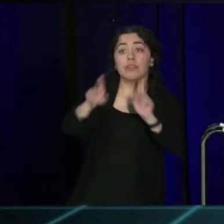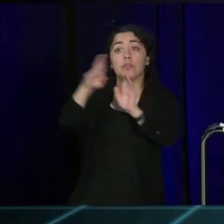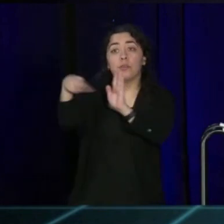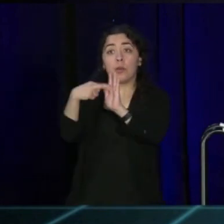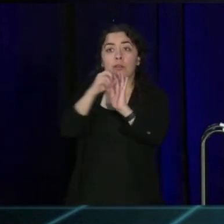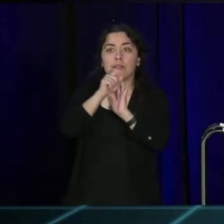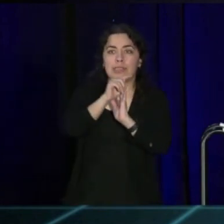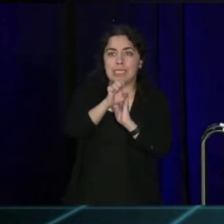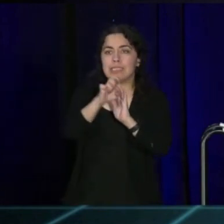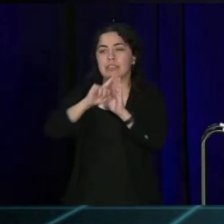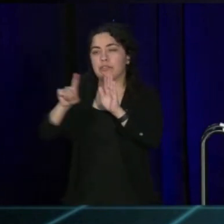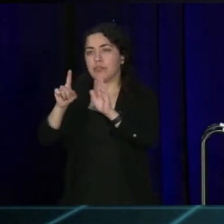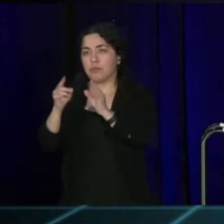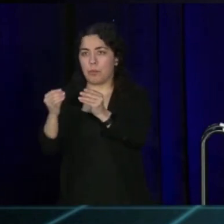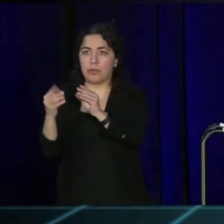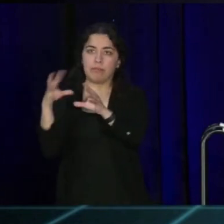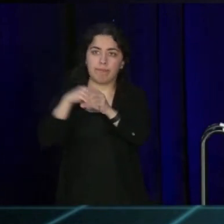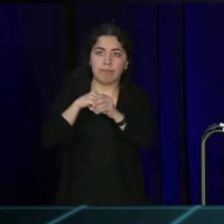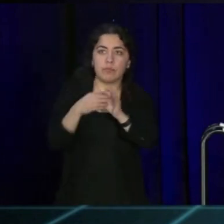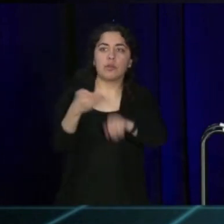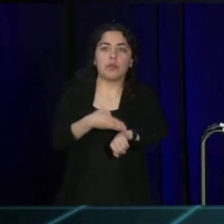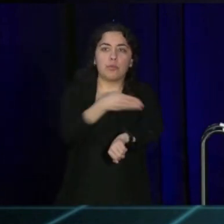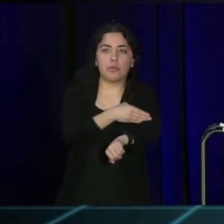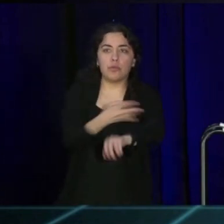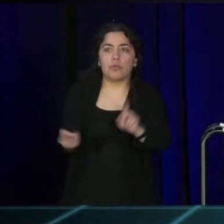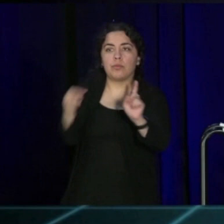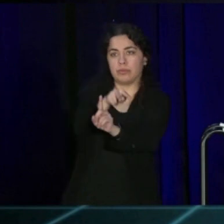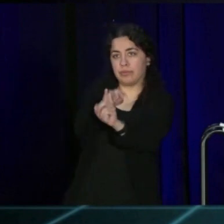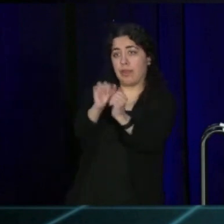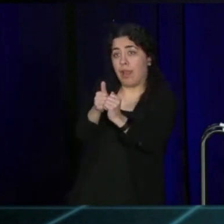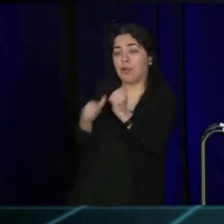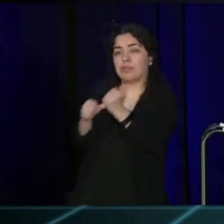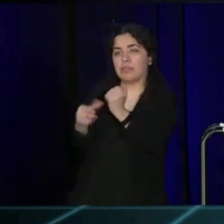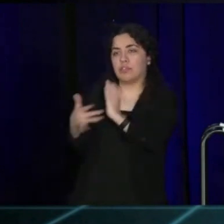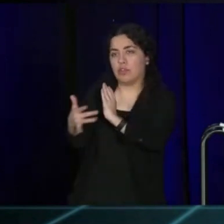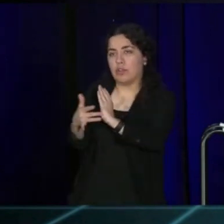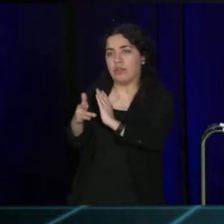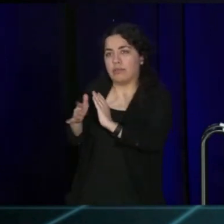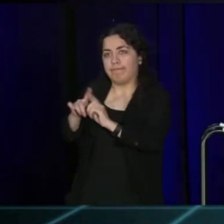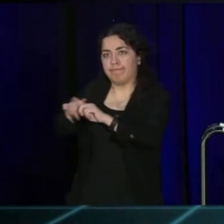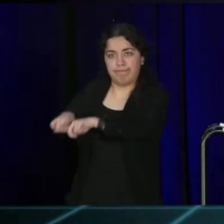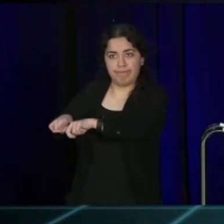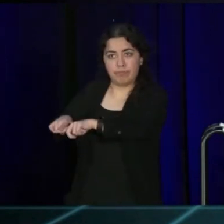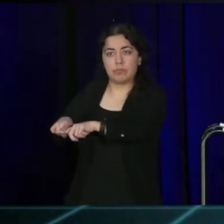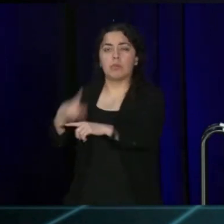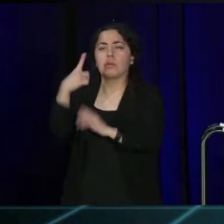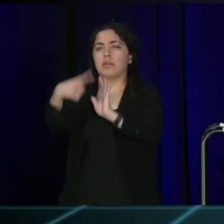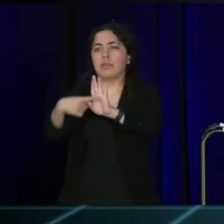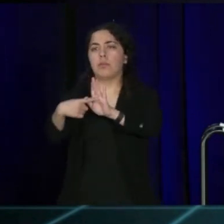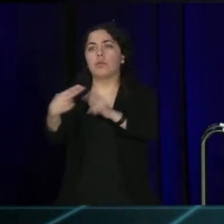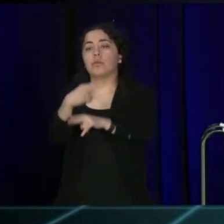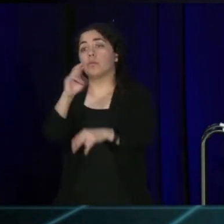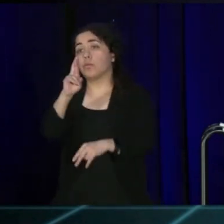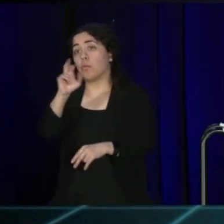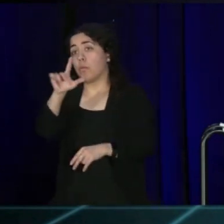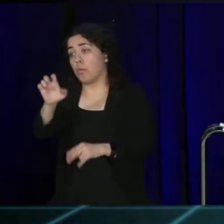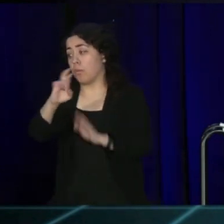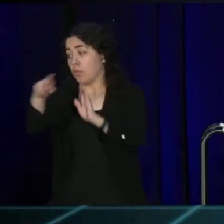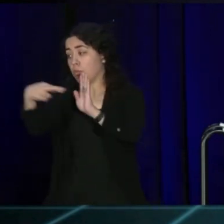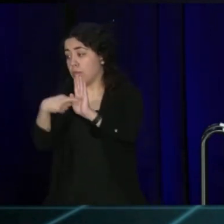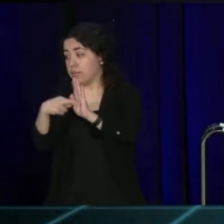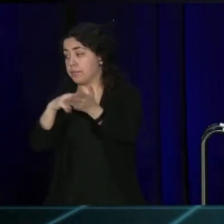properties to improve how they are perceived by assistive technology. For example, using the role attribute, we can set an accessible